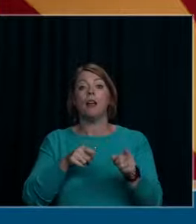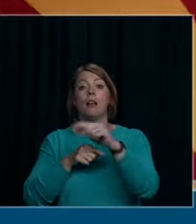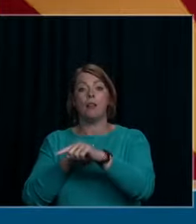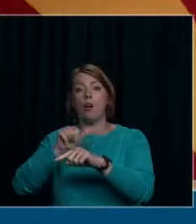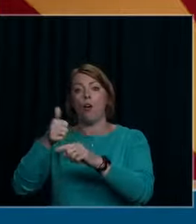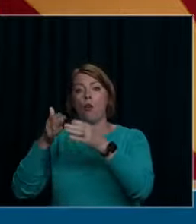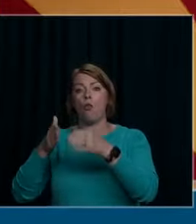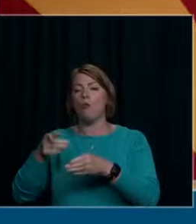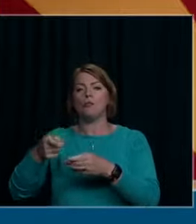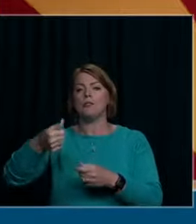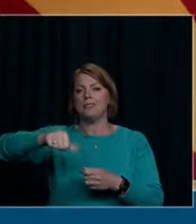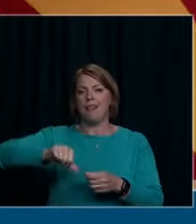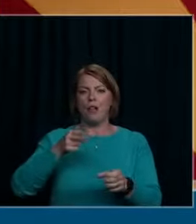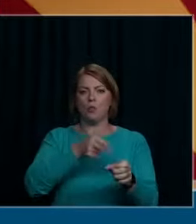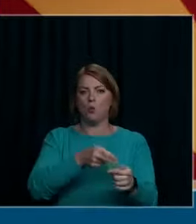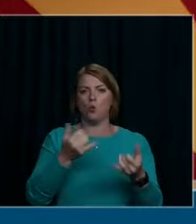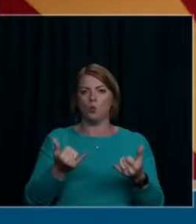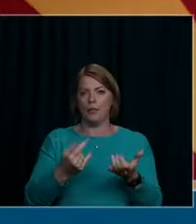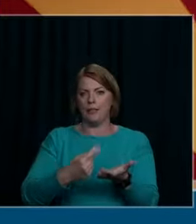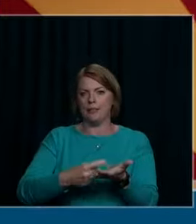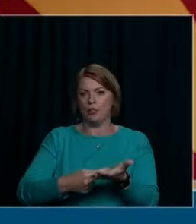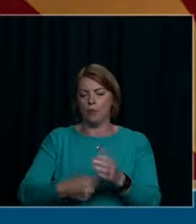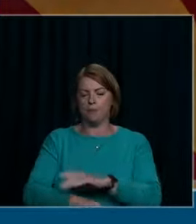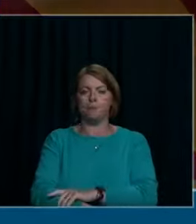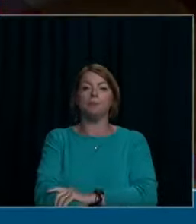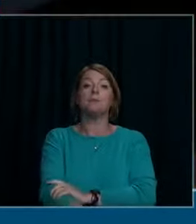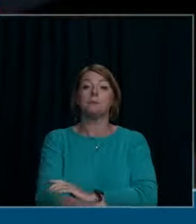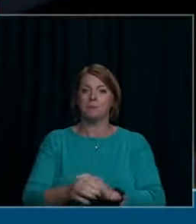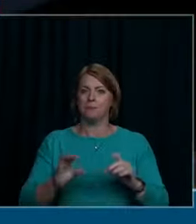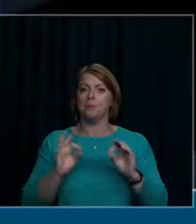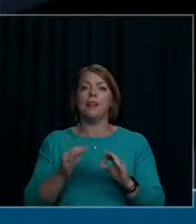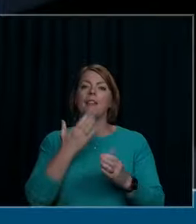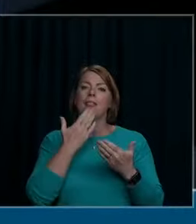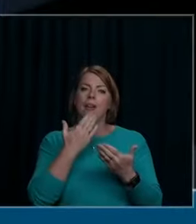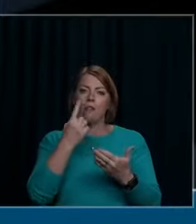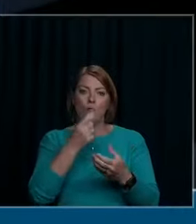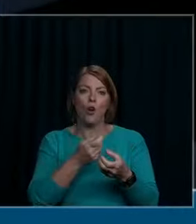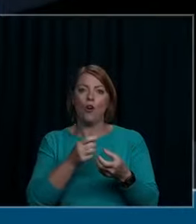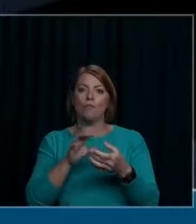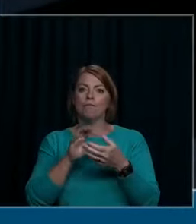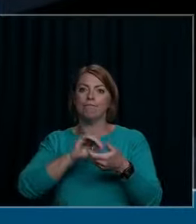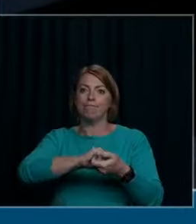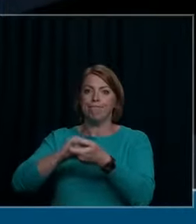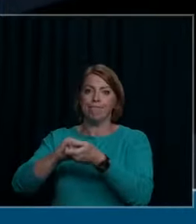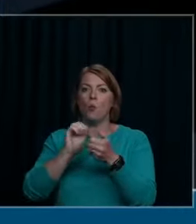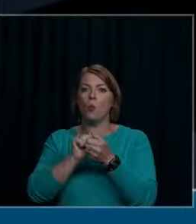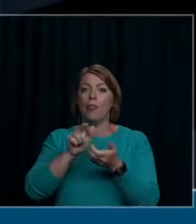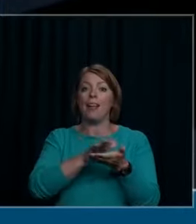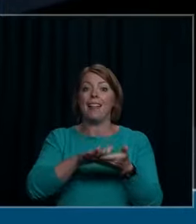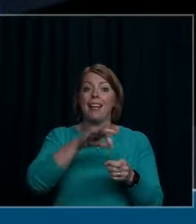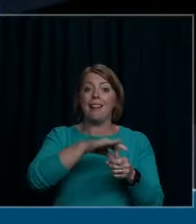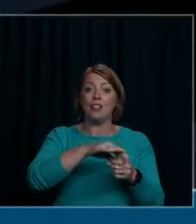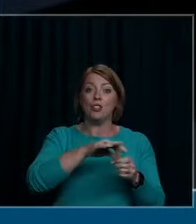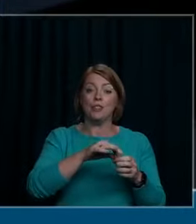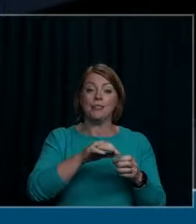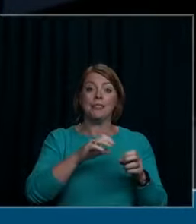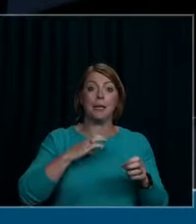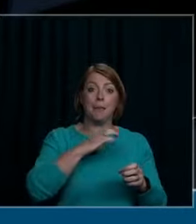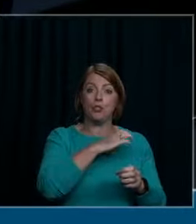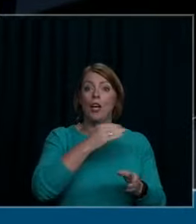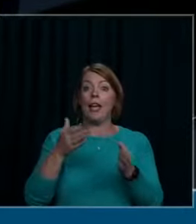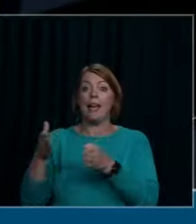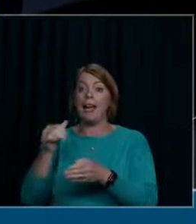has declined to join tonight's discussion. Thanks to our partnership with the Clean Elections Commission and the Arizona Media